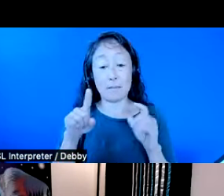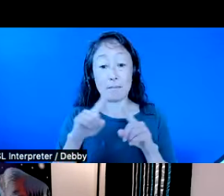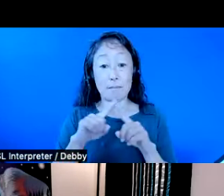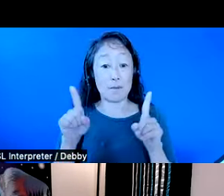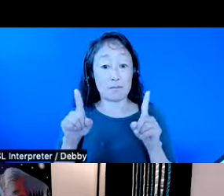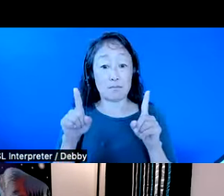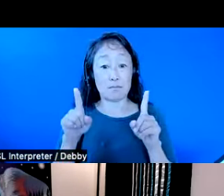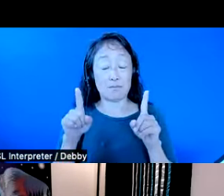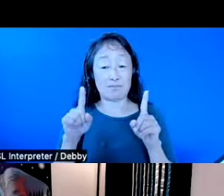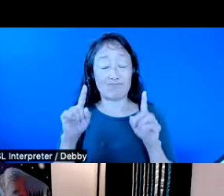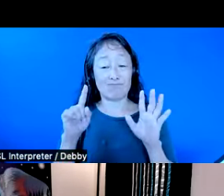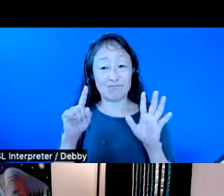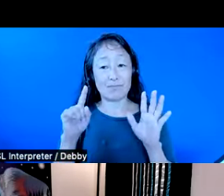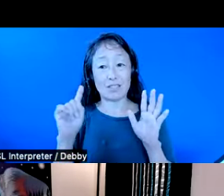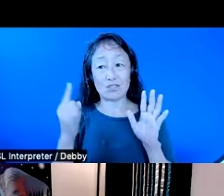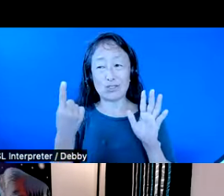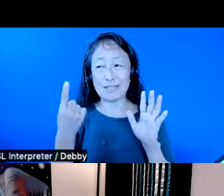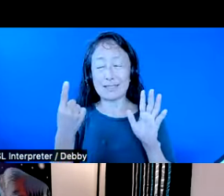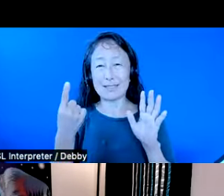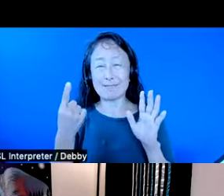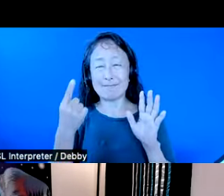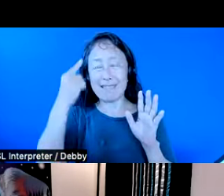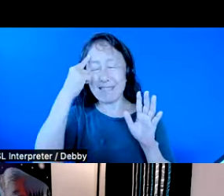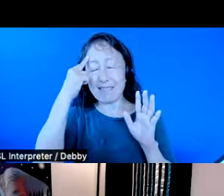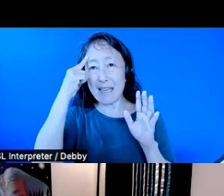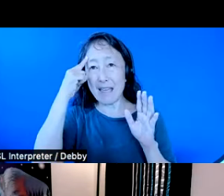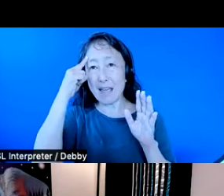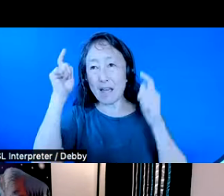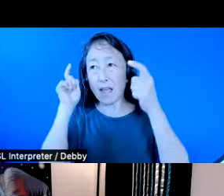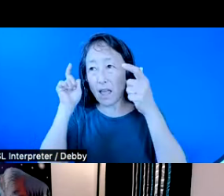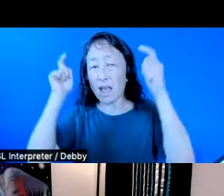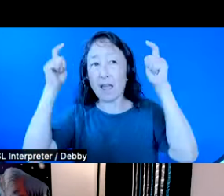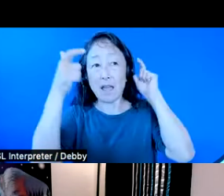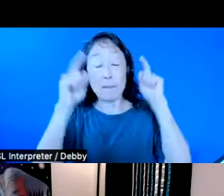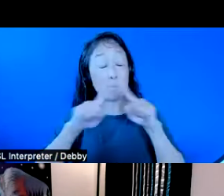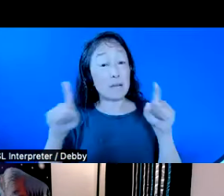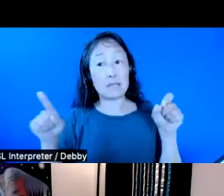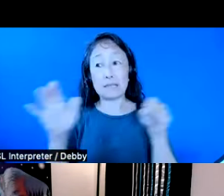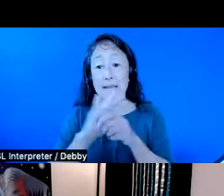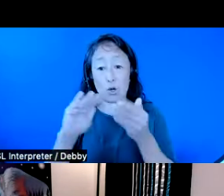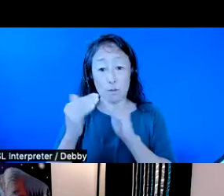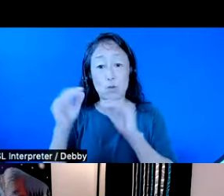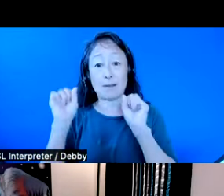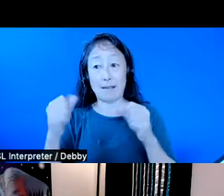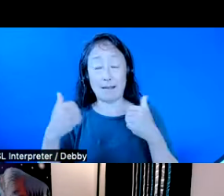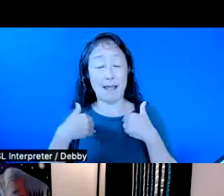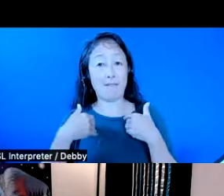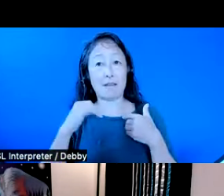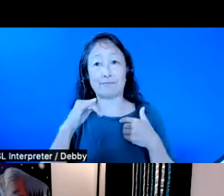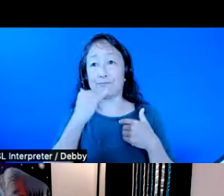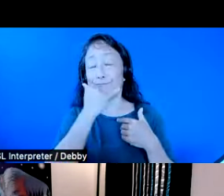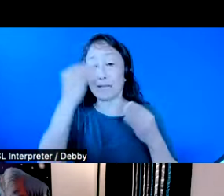just having, a redirection, but entire communities can have misinformation about sexual violence and